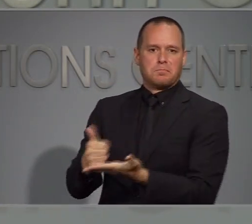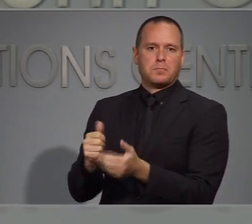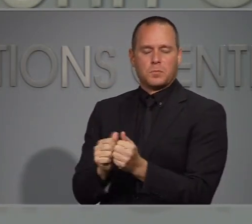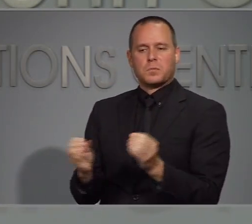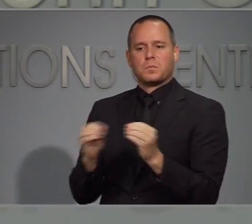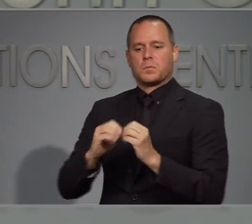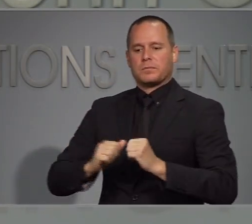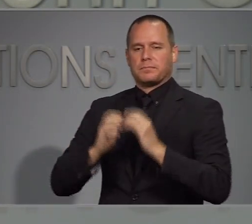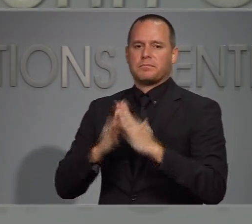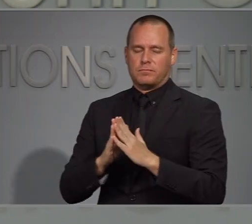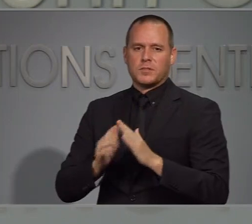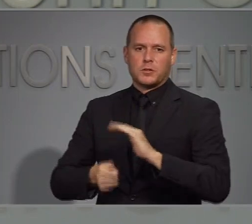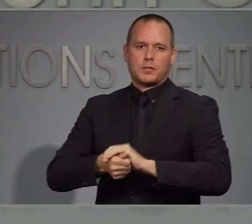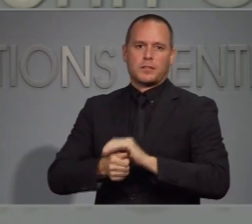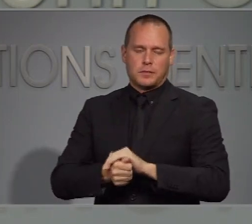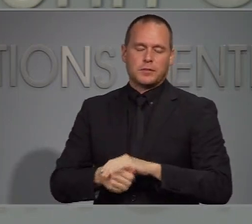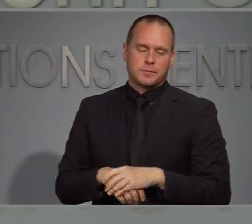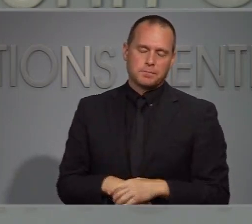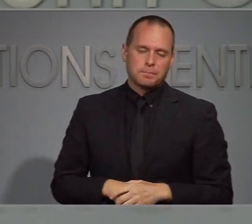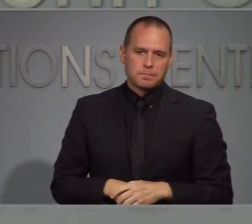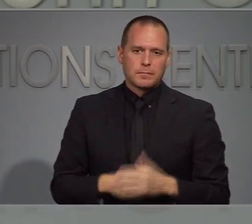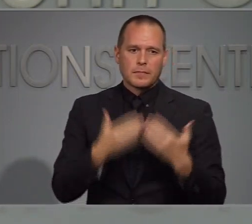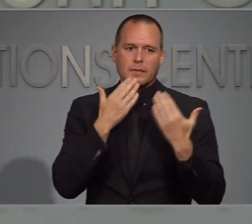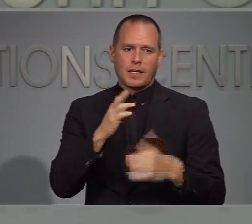sheltering options. Thank you, Rose.